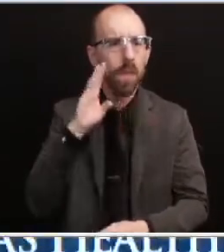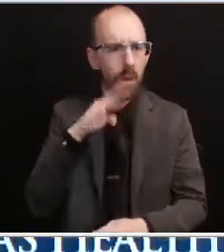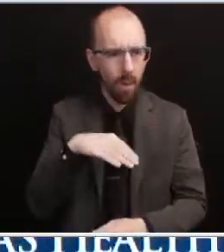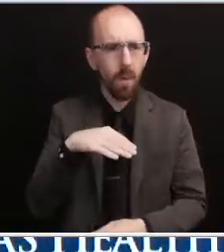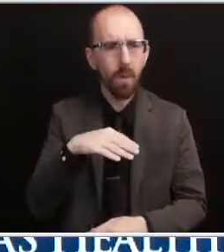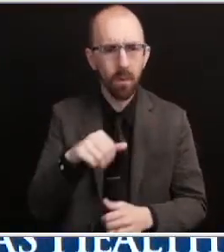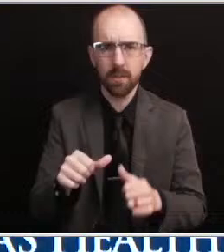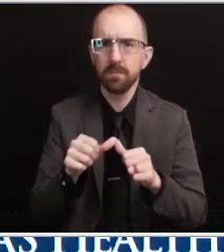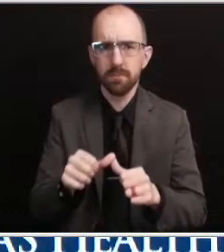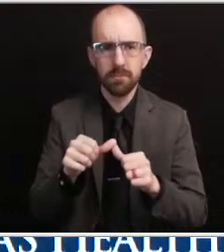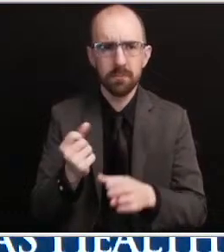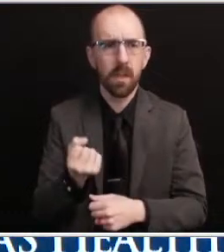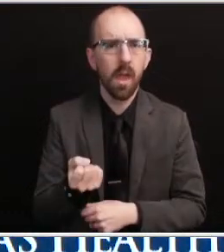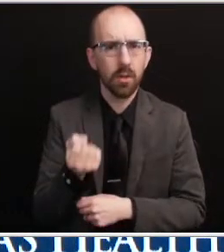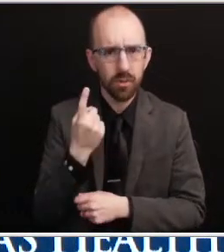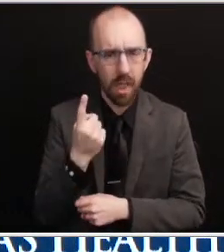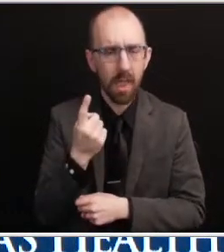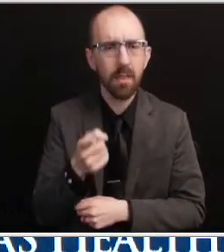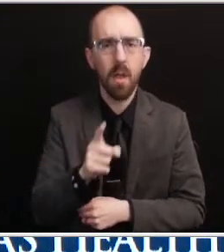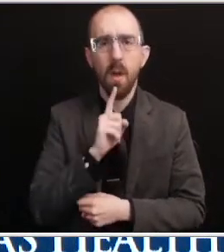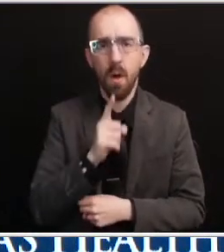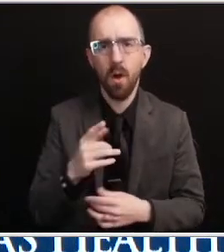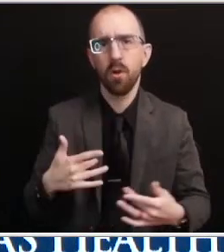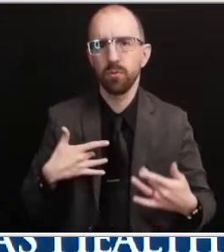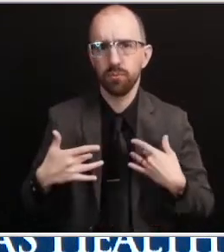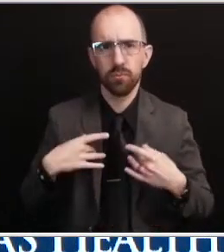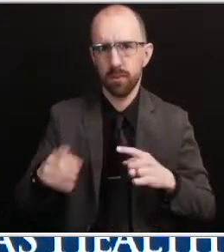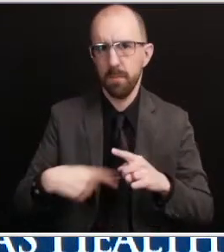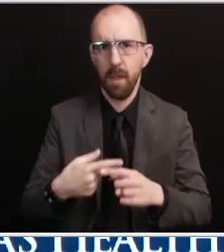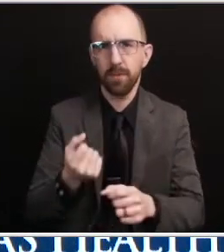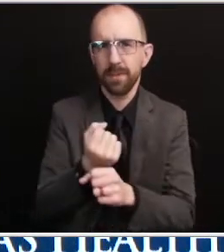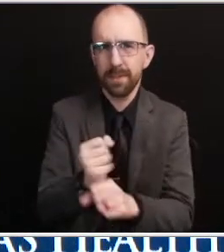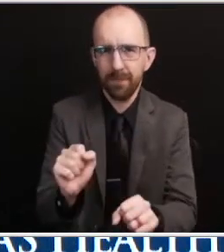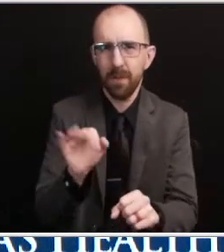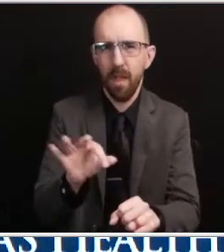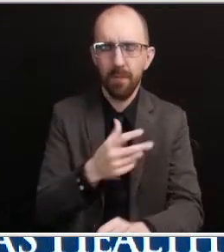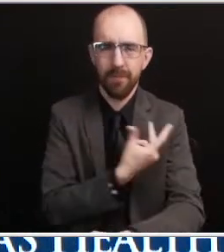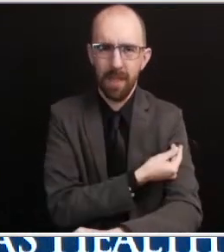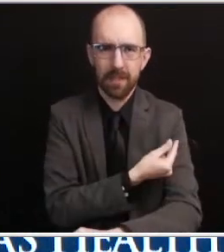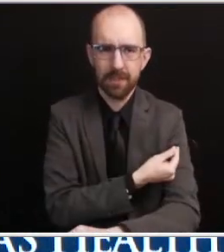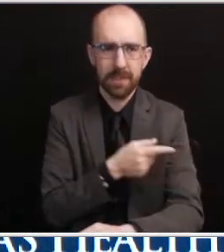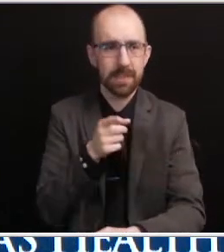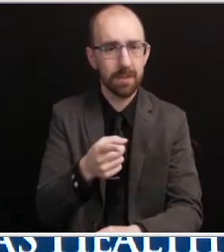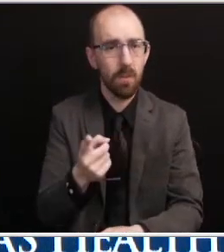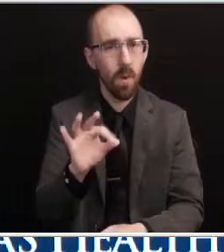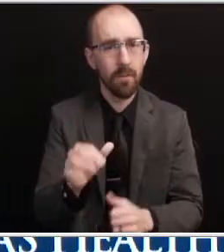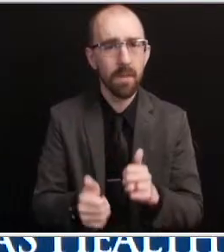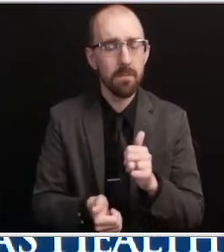to understand there are concerns about safety of vaccines. This is one of the most